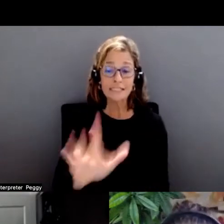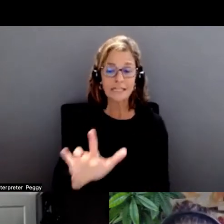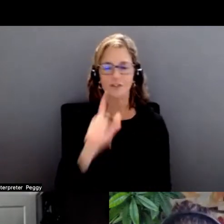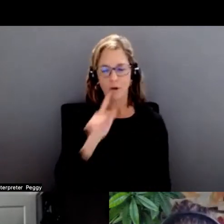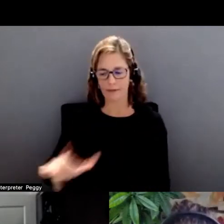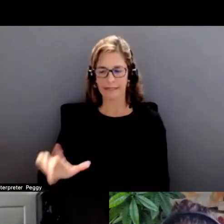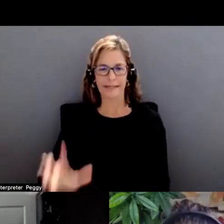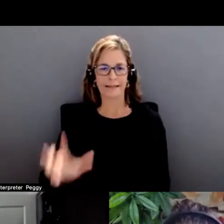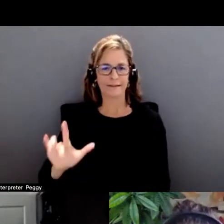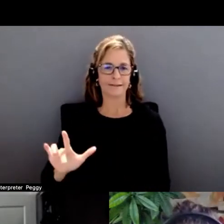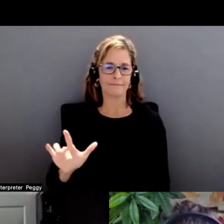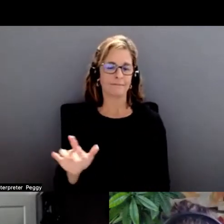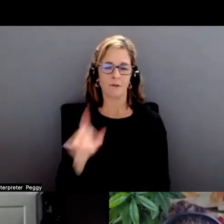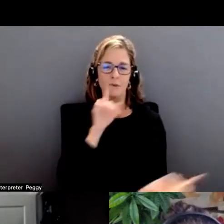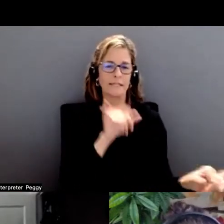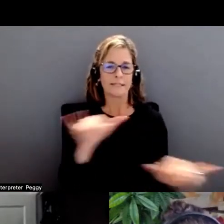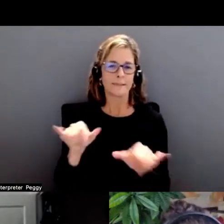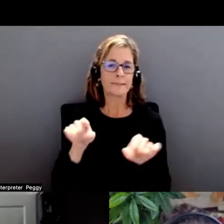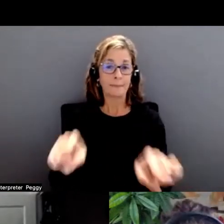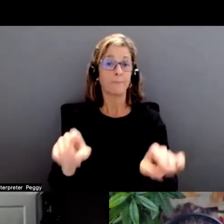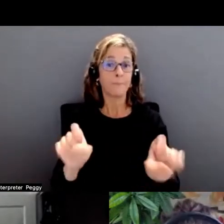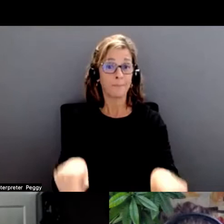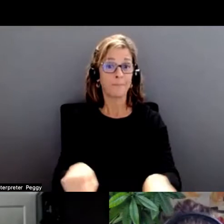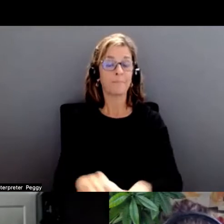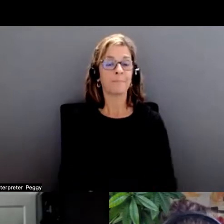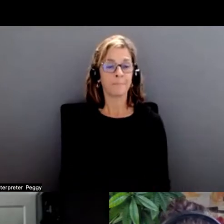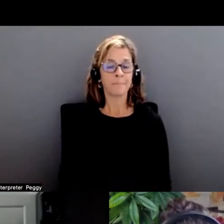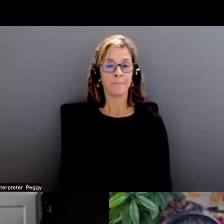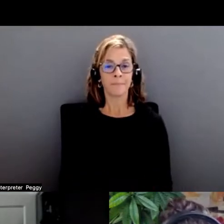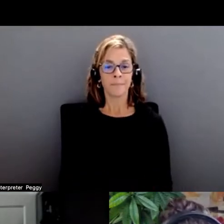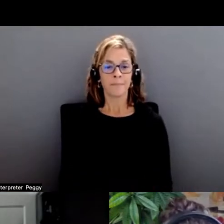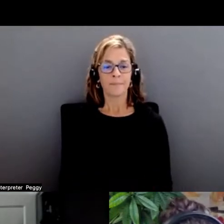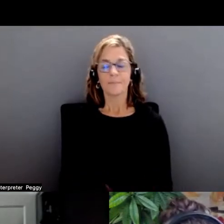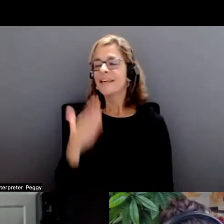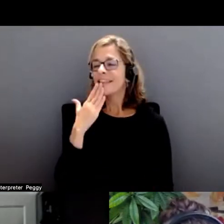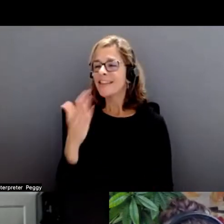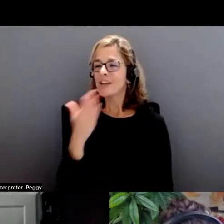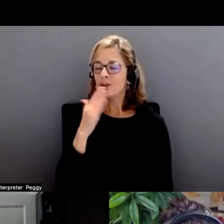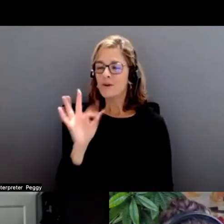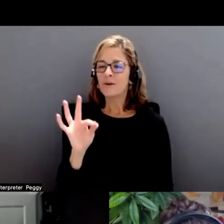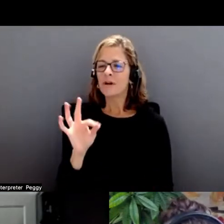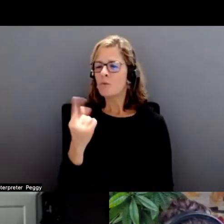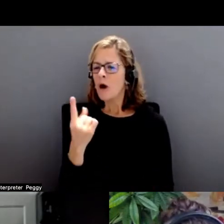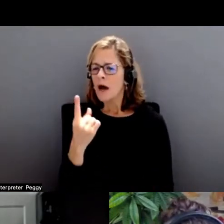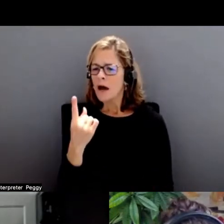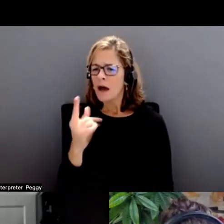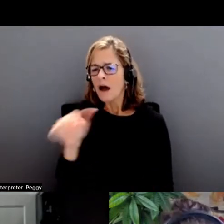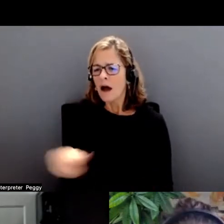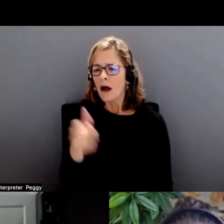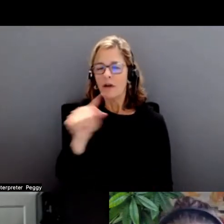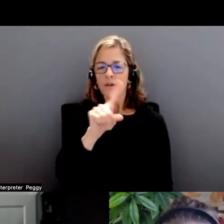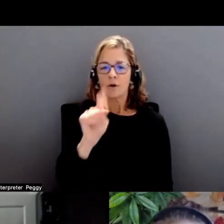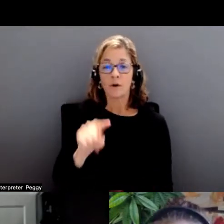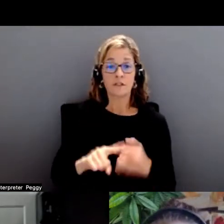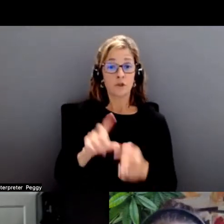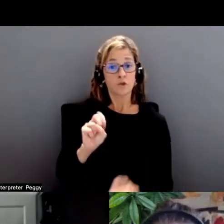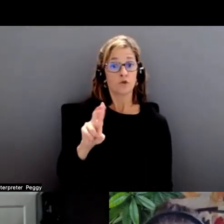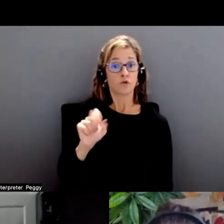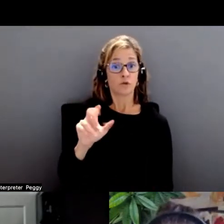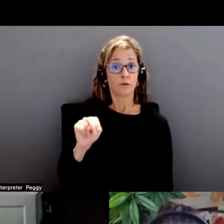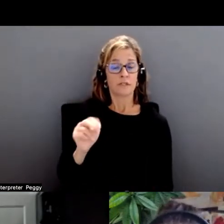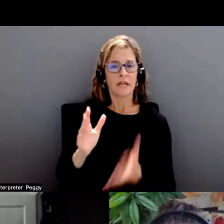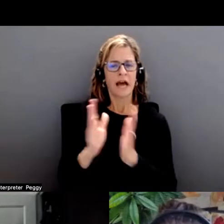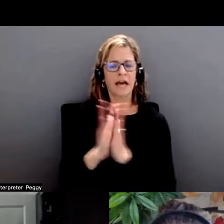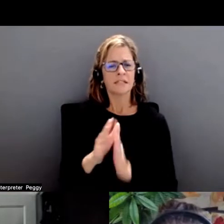way. Great. Thanks so much, Stephanie. And the other question that I can see is Susan's asking about how to